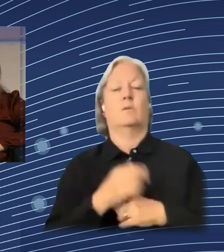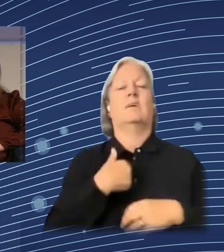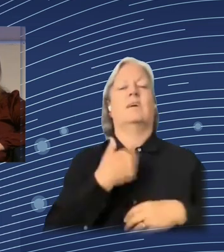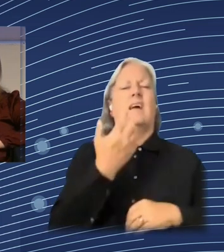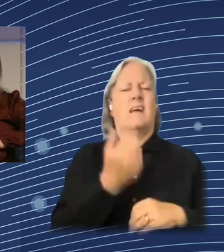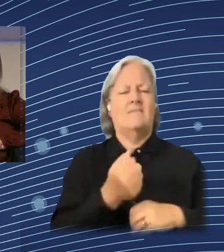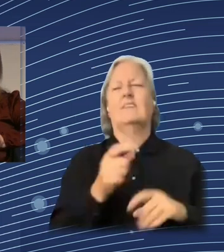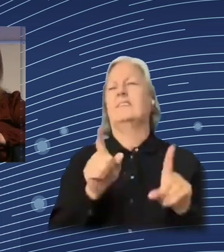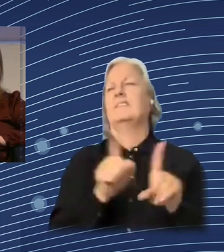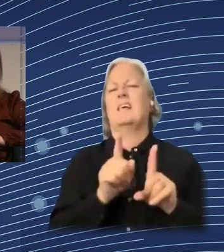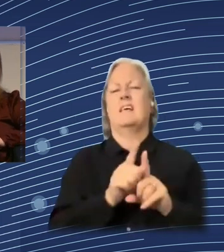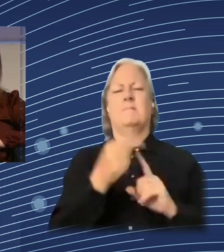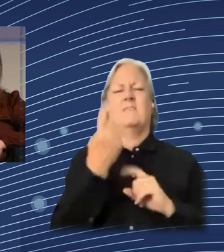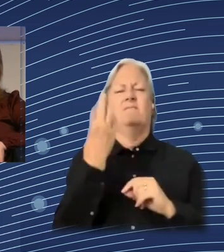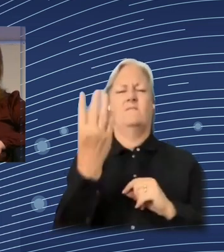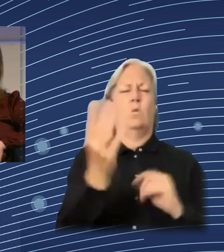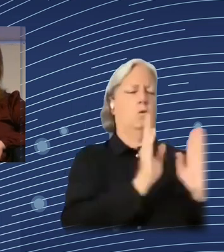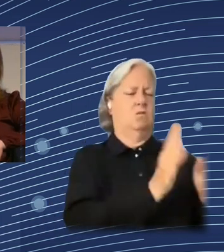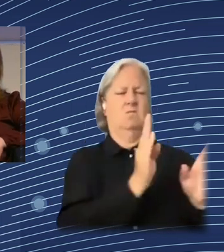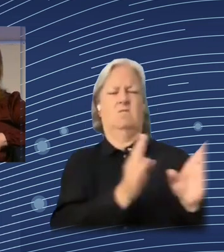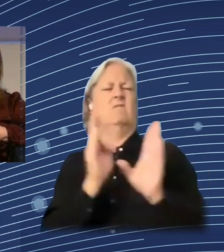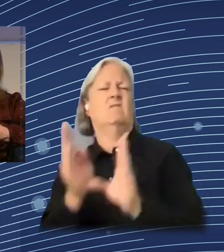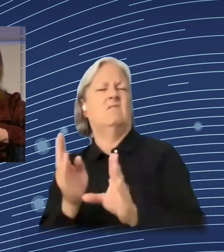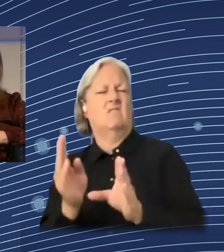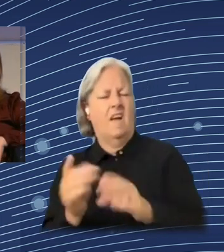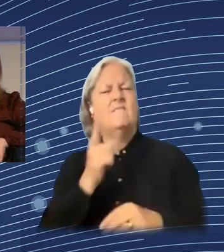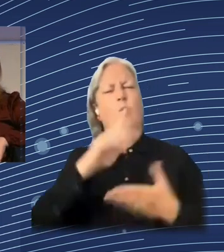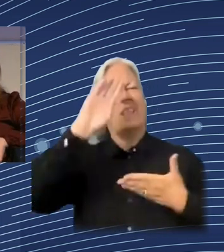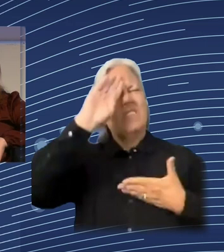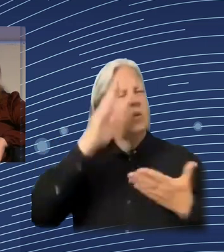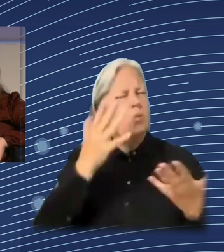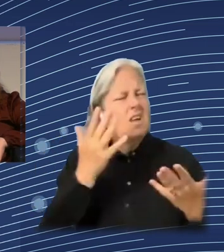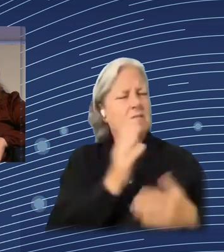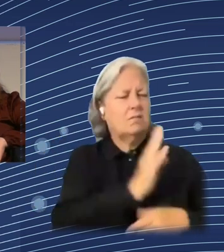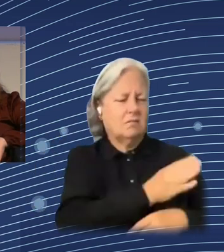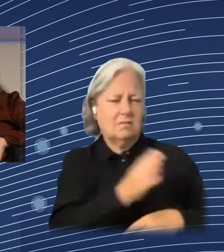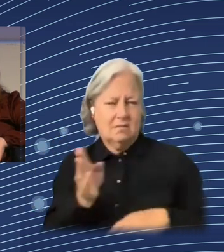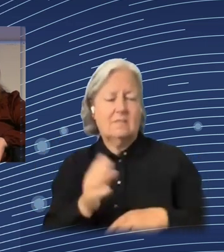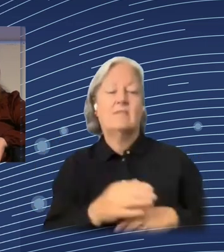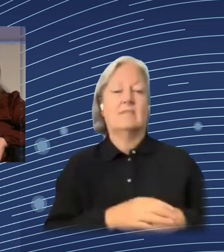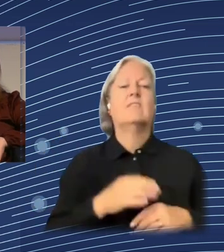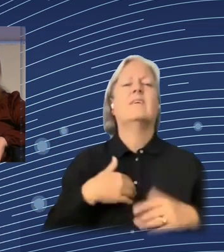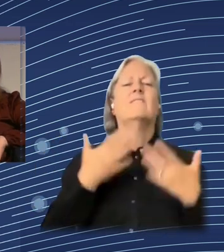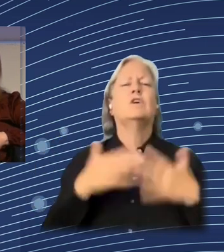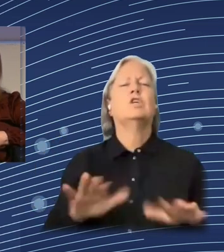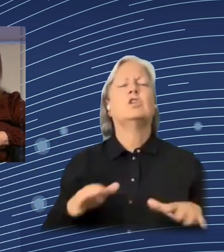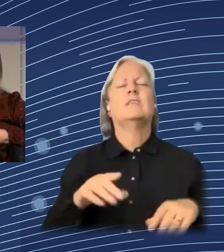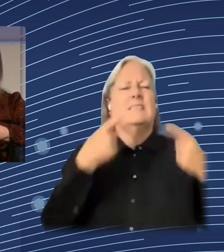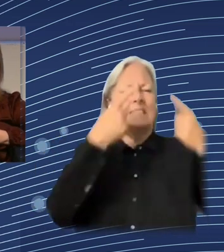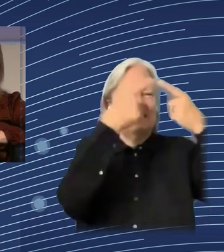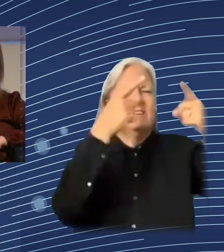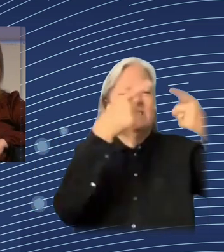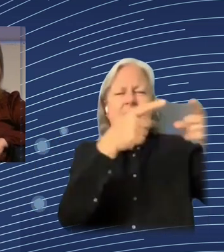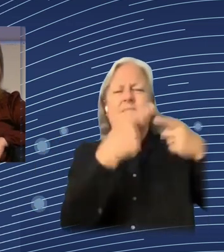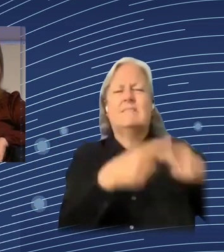leaves. That was kind of in the end of the project when we had the analysis of different fields, and